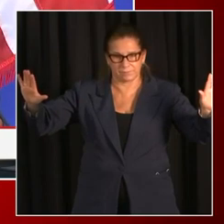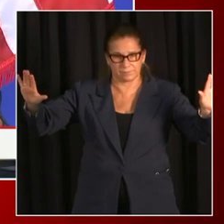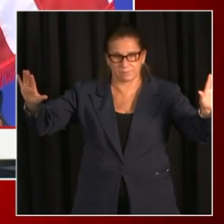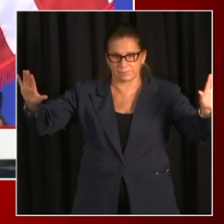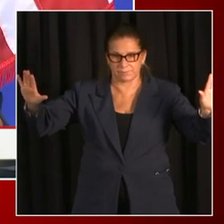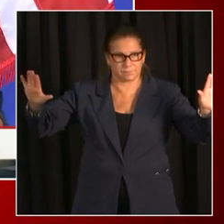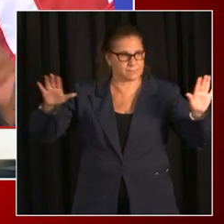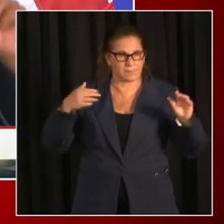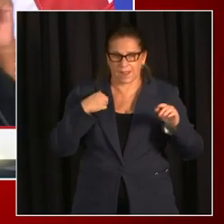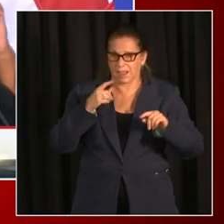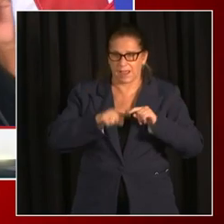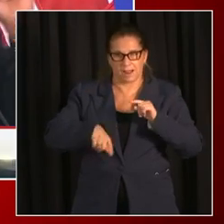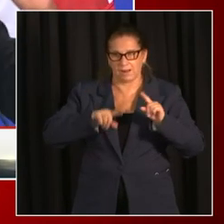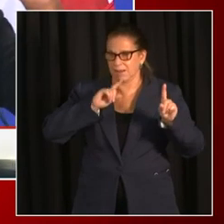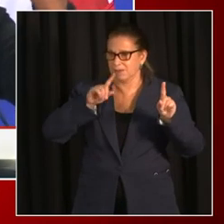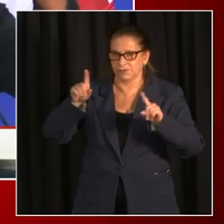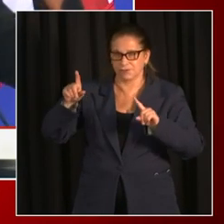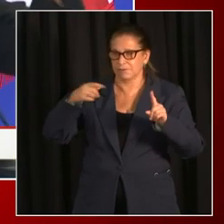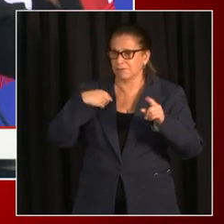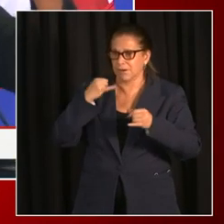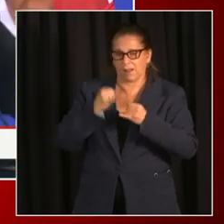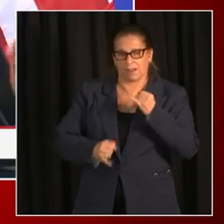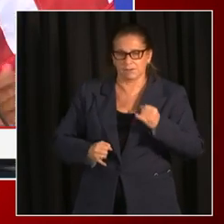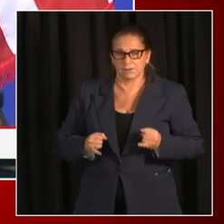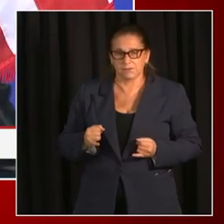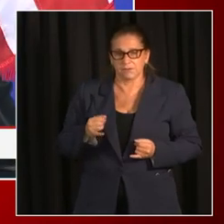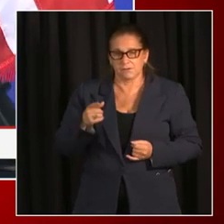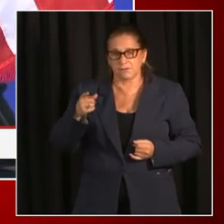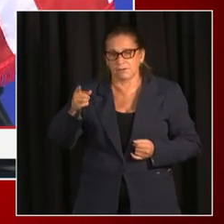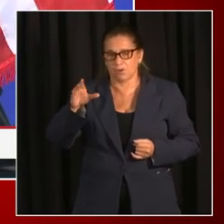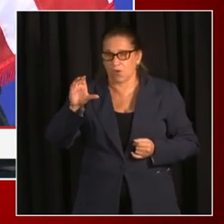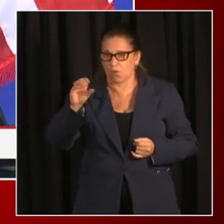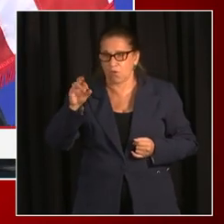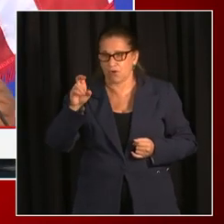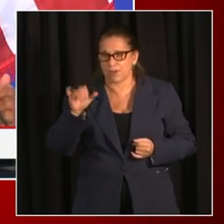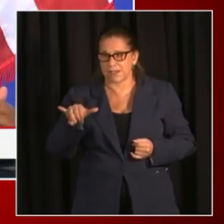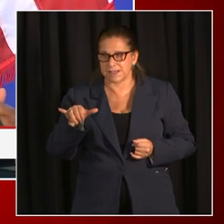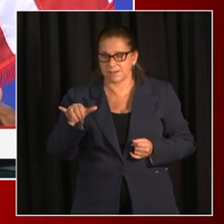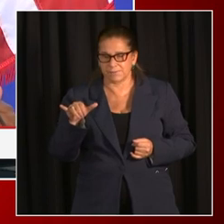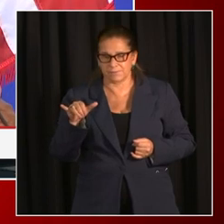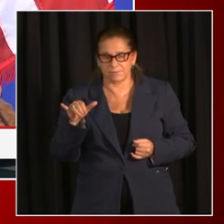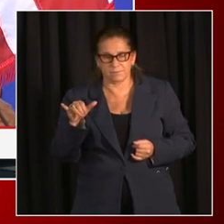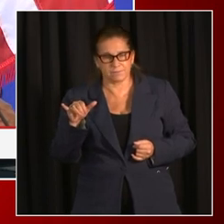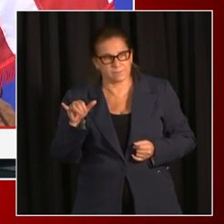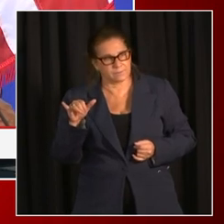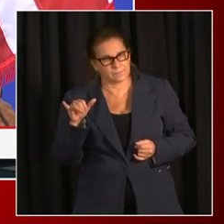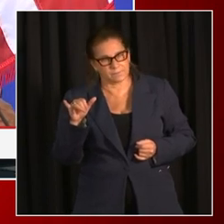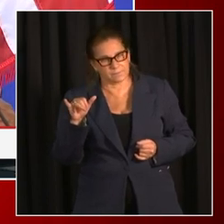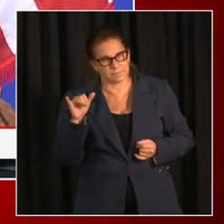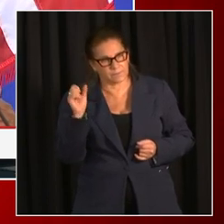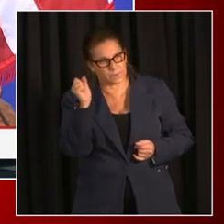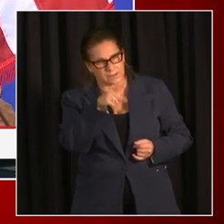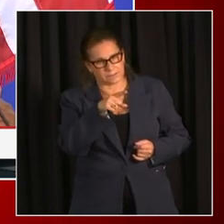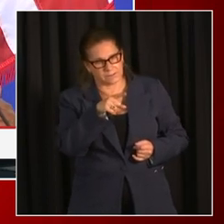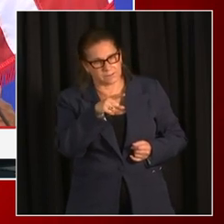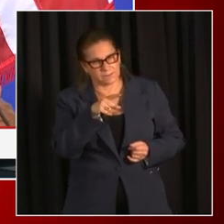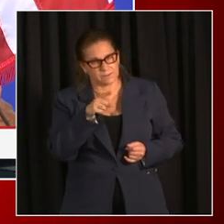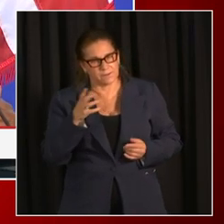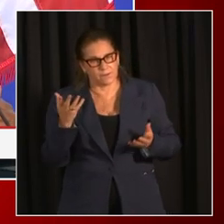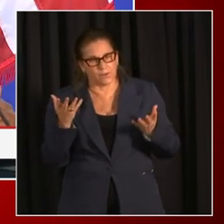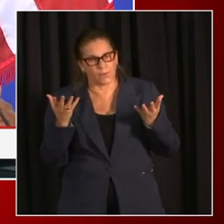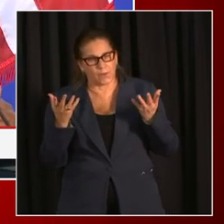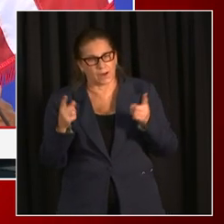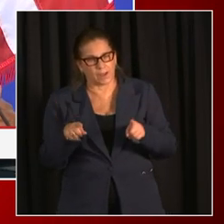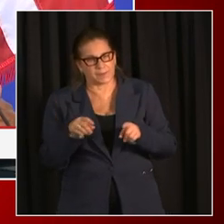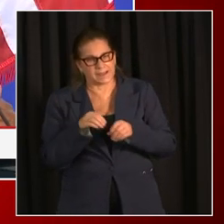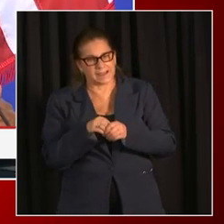last round. Who's next? Corey? Yeah, Mayor, can we get just your thoughts on the incident in Adams Morgan, and